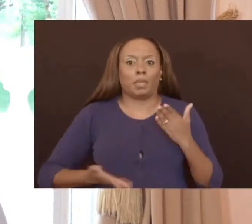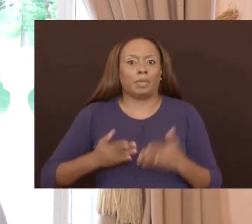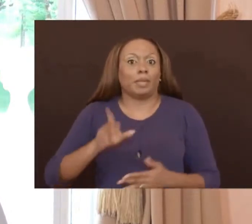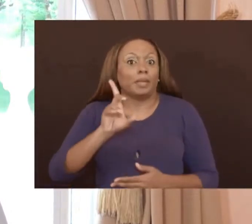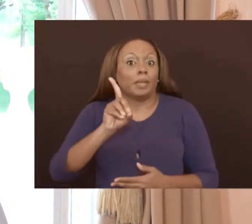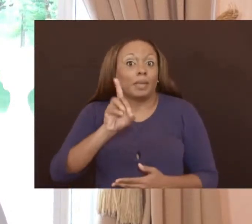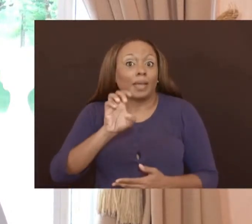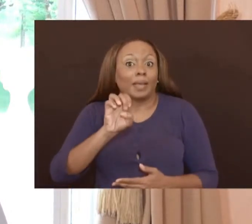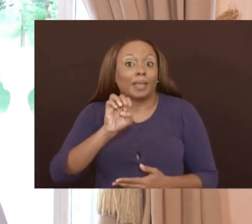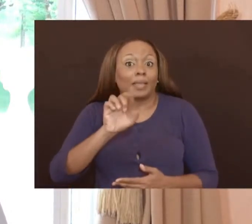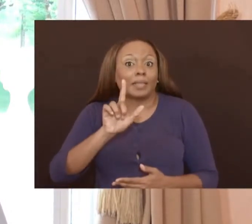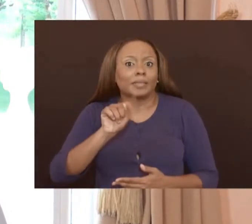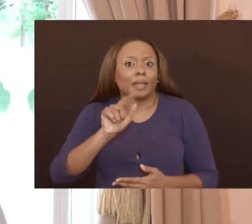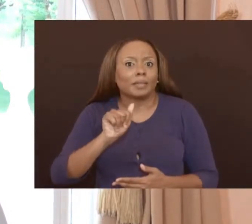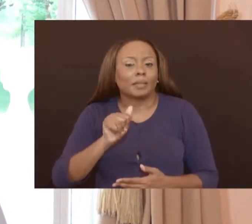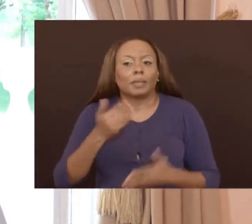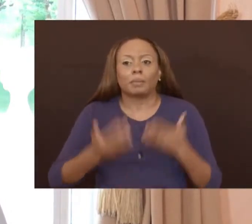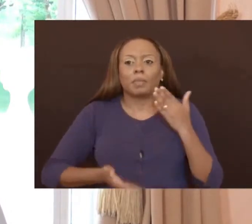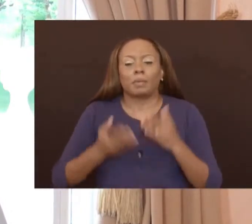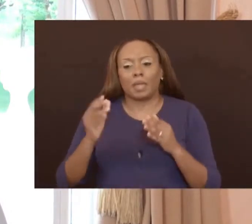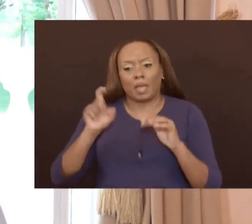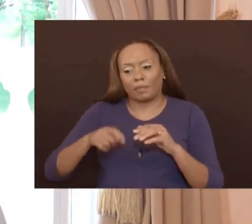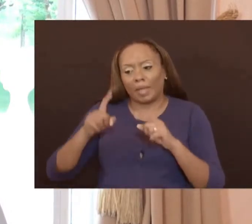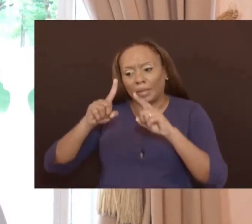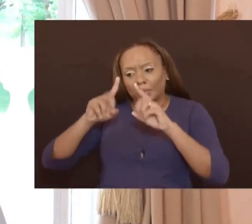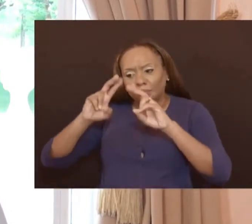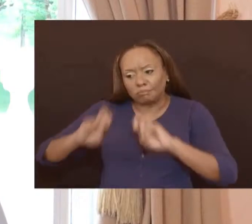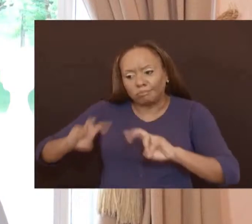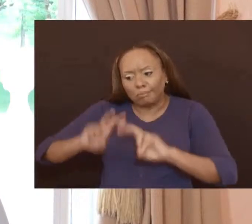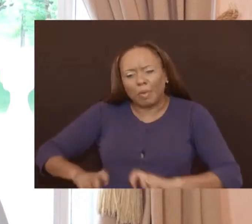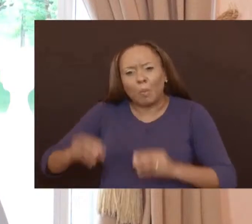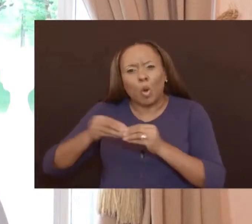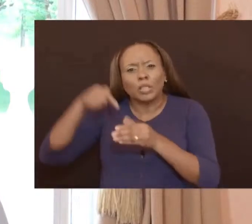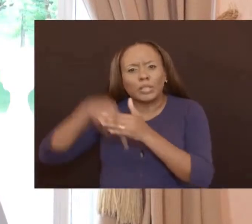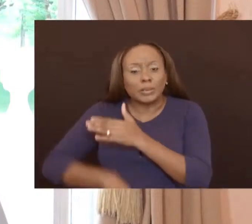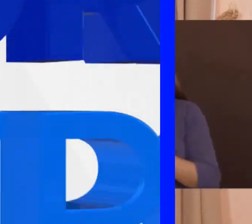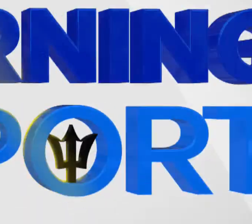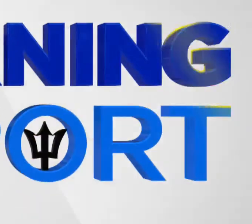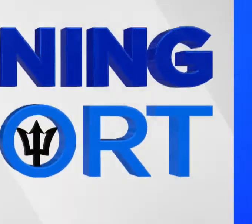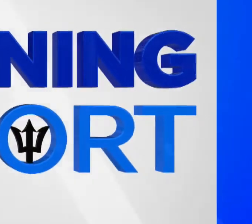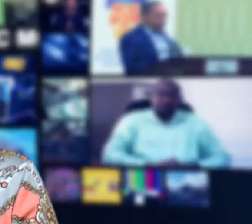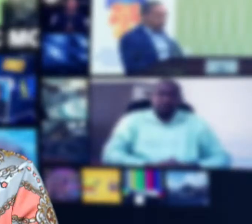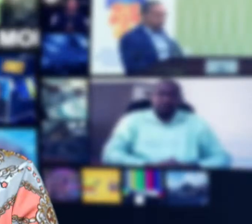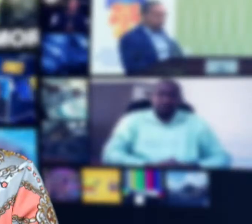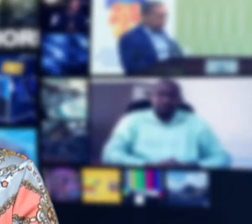well have to refine those assertions, so we may well have it. We don't know.